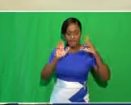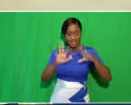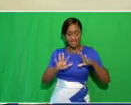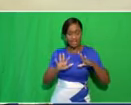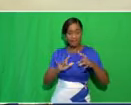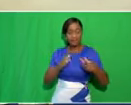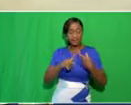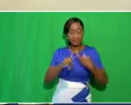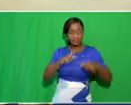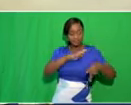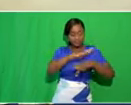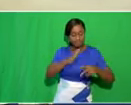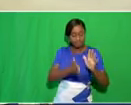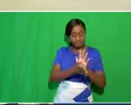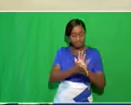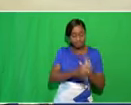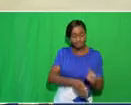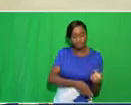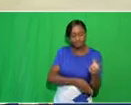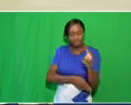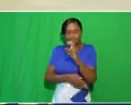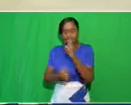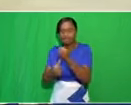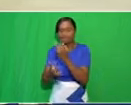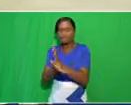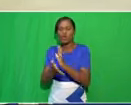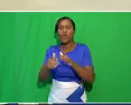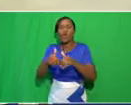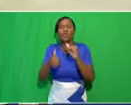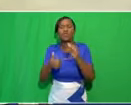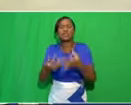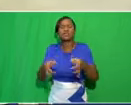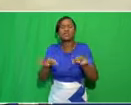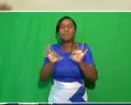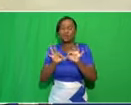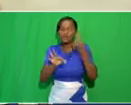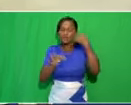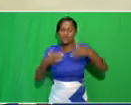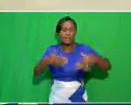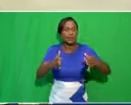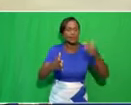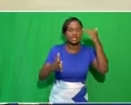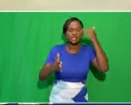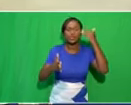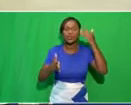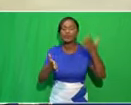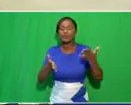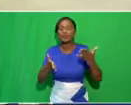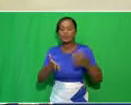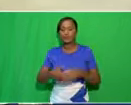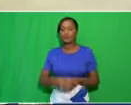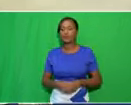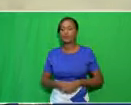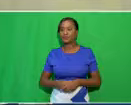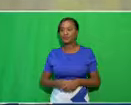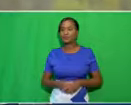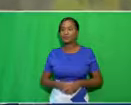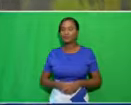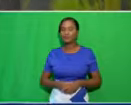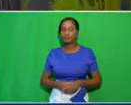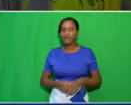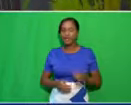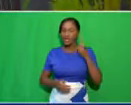from primary school to secondary school. How is that important? How is that knowledge important to us in our review?